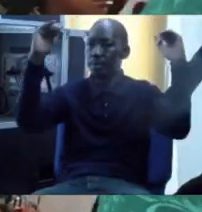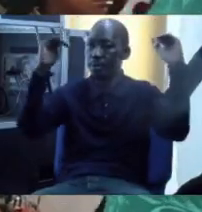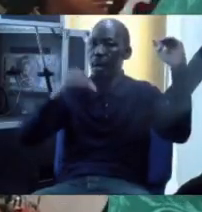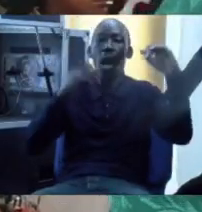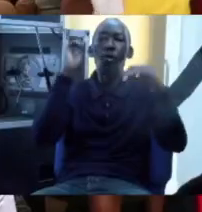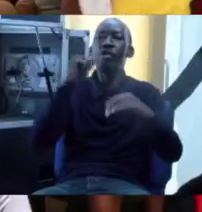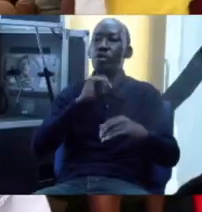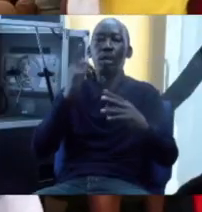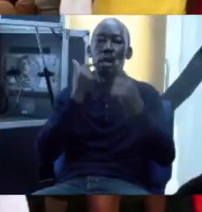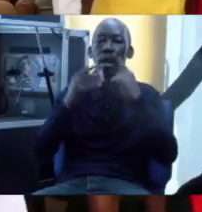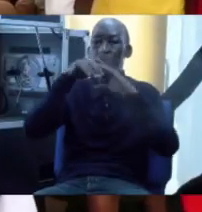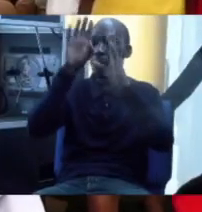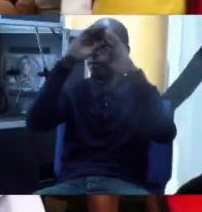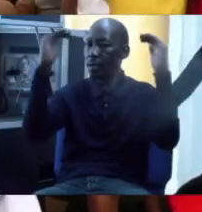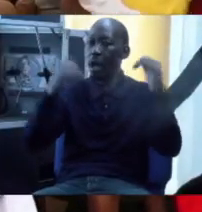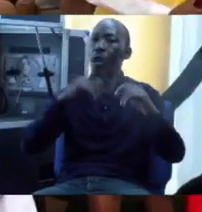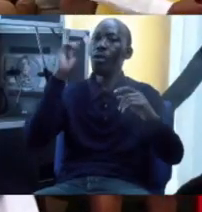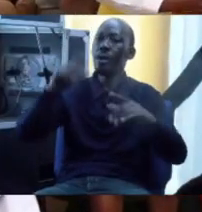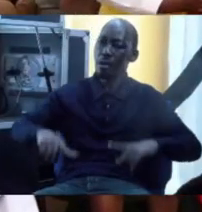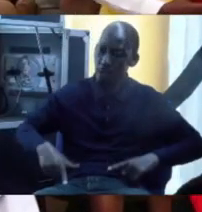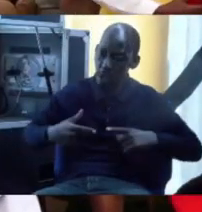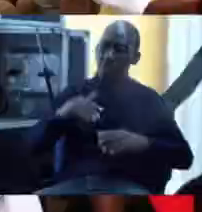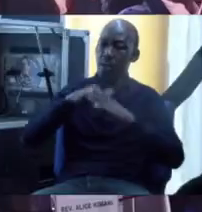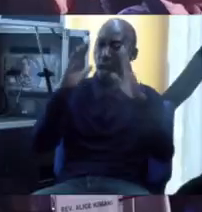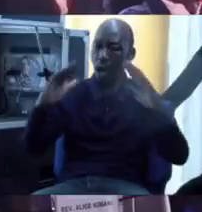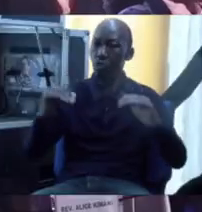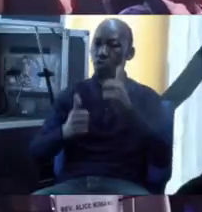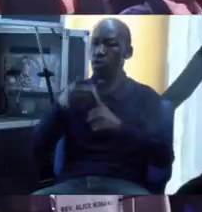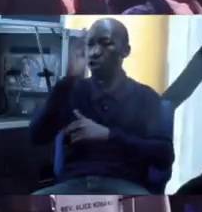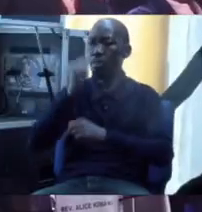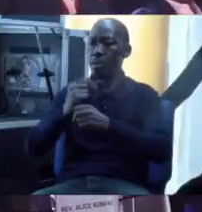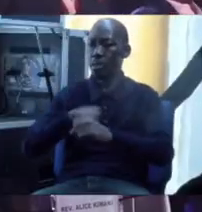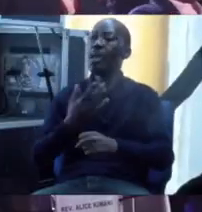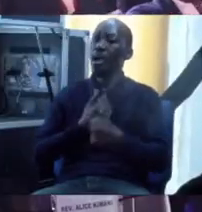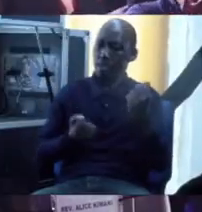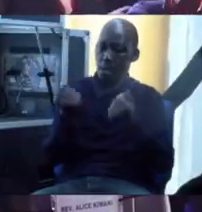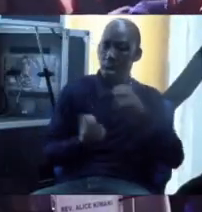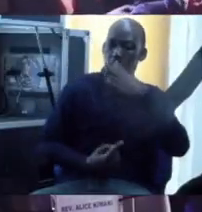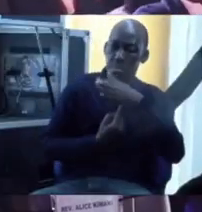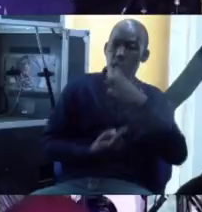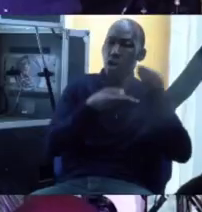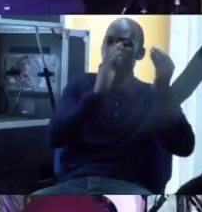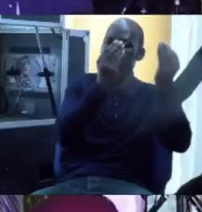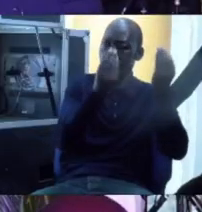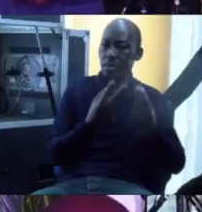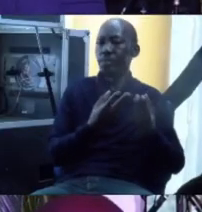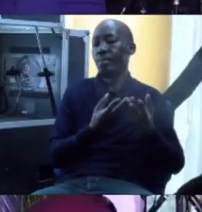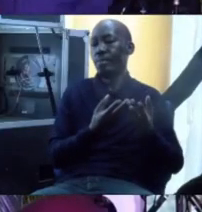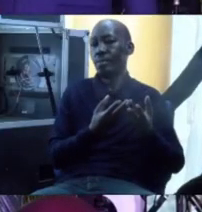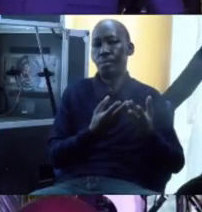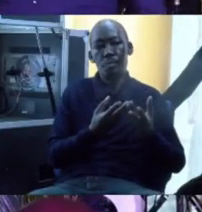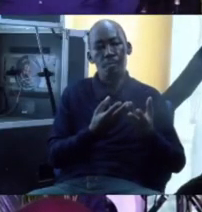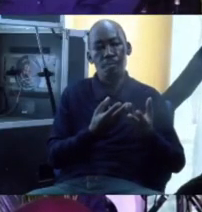cry in heaven. Sitalia mbinguni. I shall live in the house God wants me to live. Nitaishi nyumba ambayo I shall drive the kind of car. Nitaendesha gari ambayo